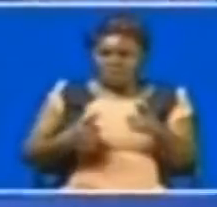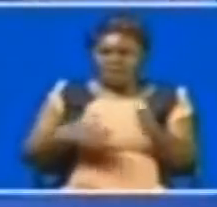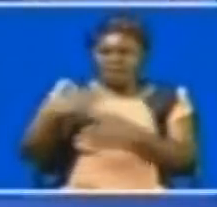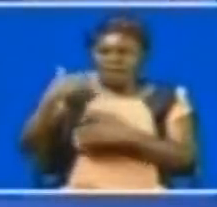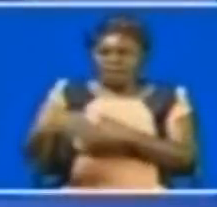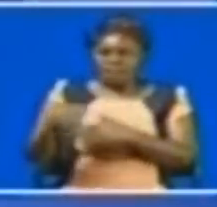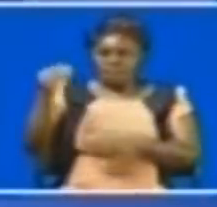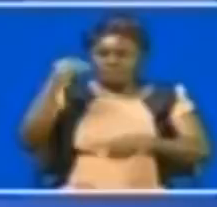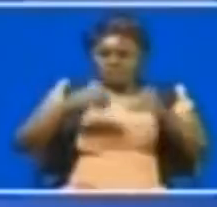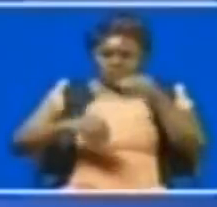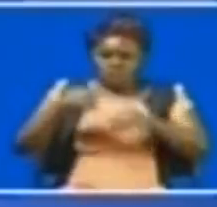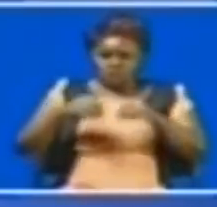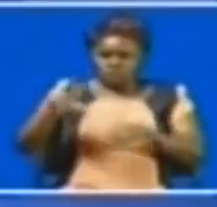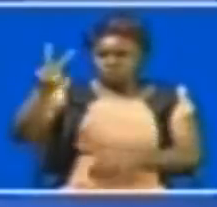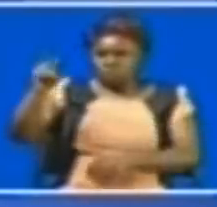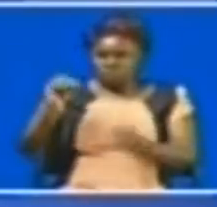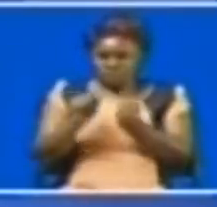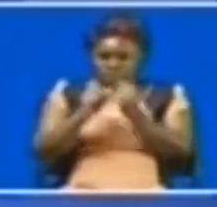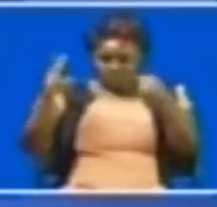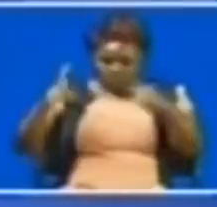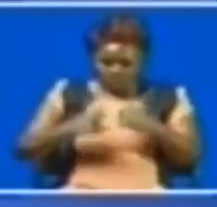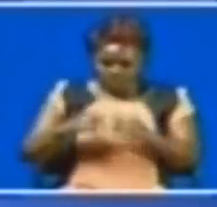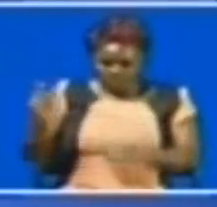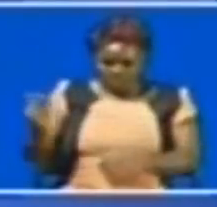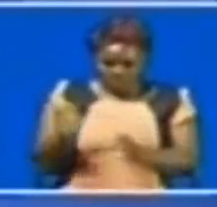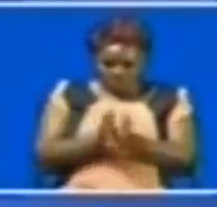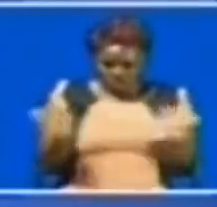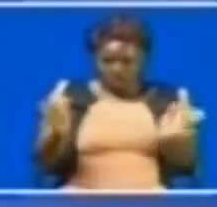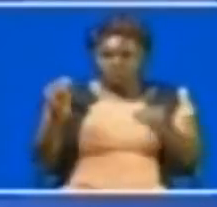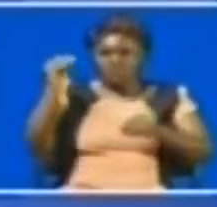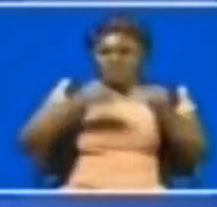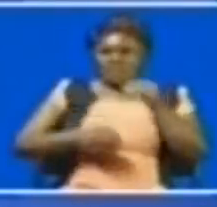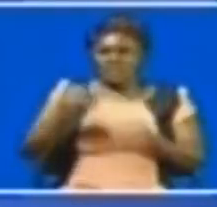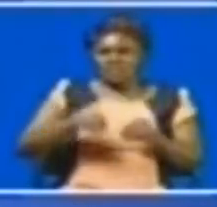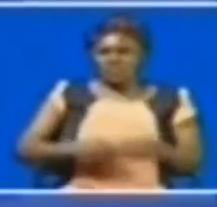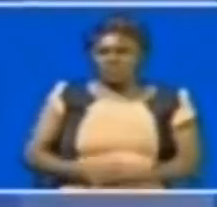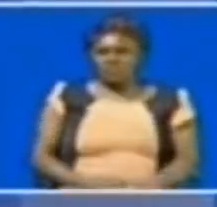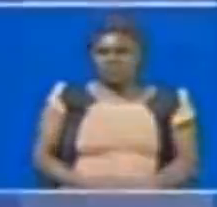since the 2017 general elections.